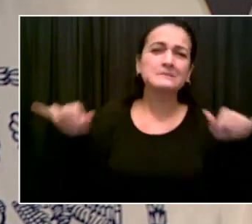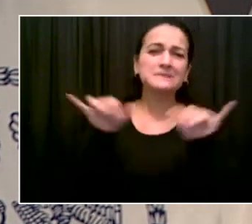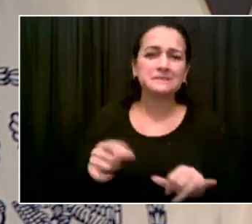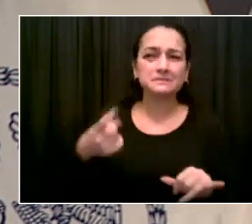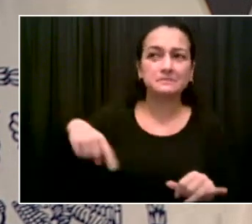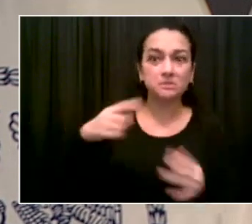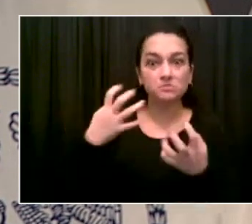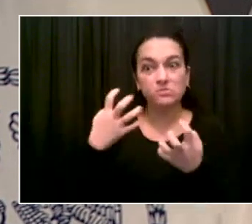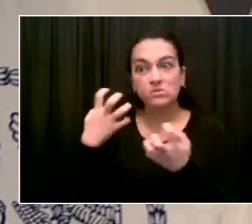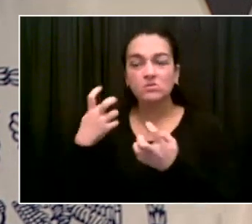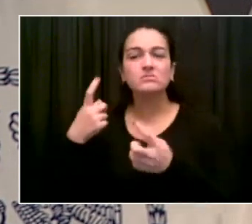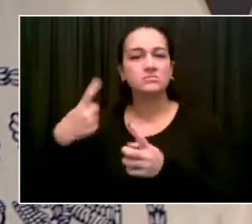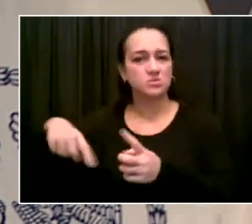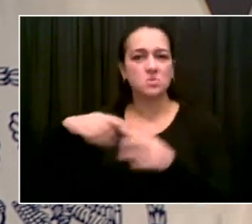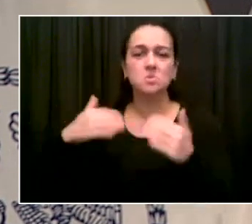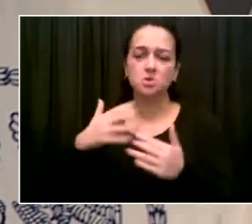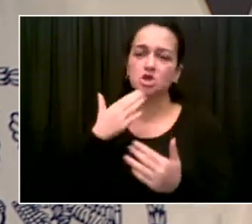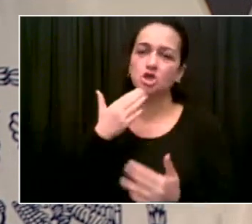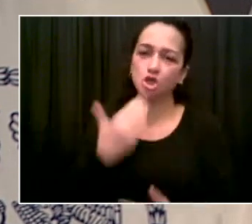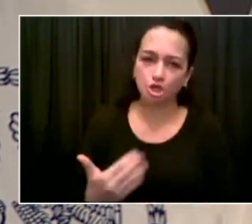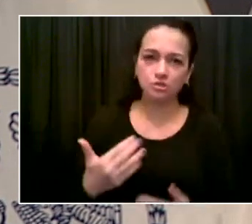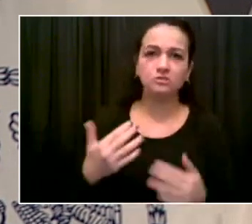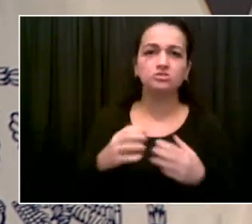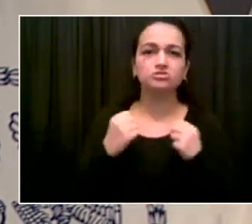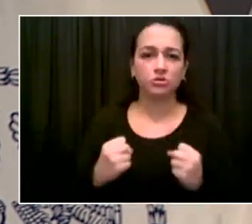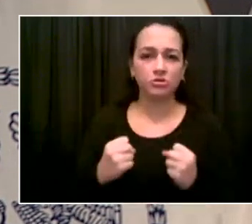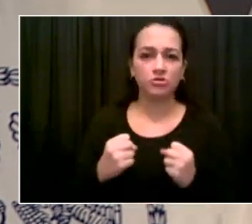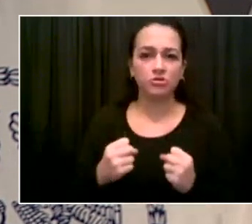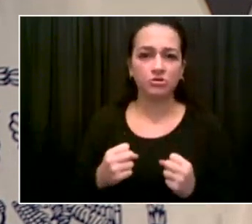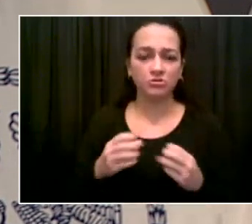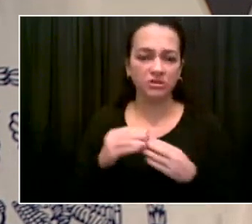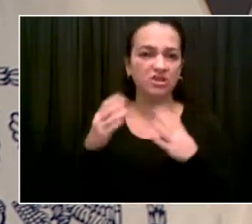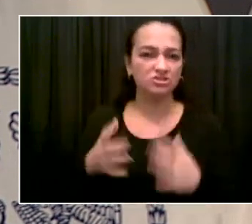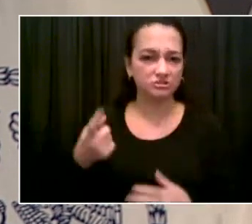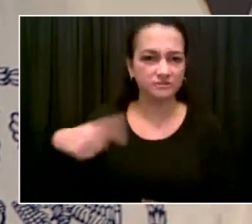So I look forward to being a part of that discussion. Next.